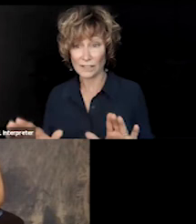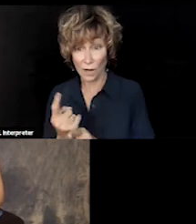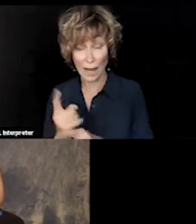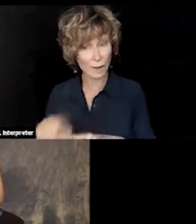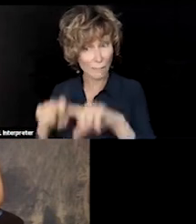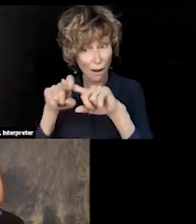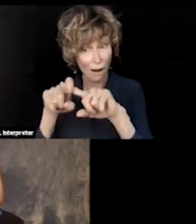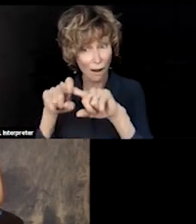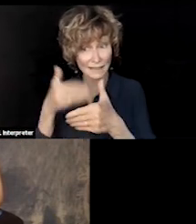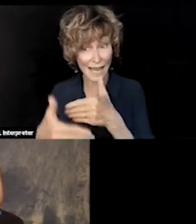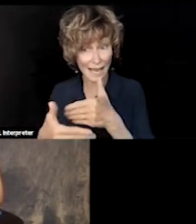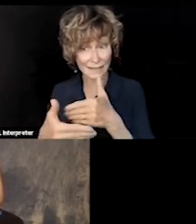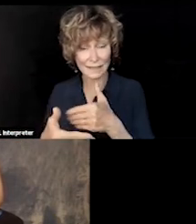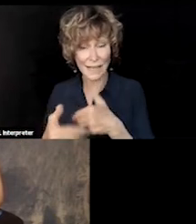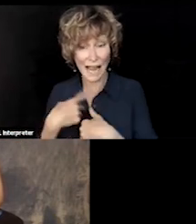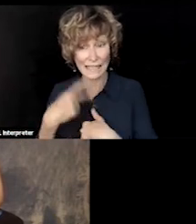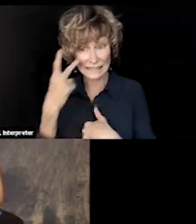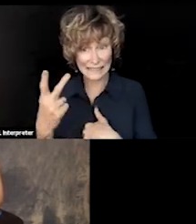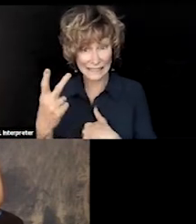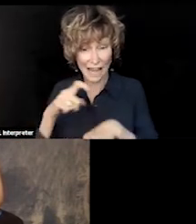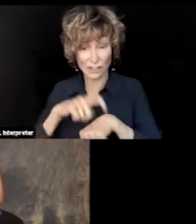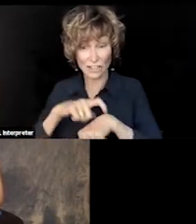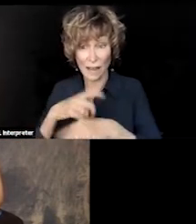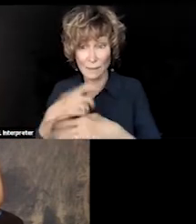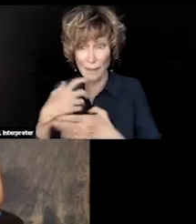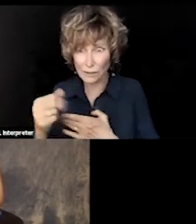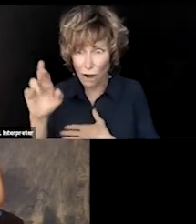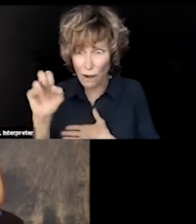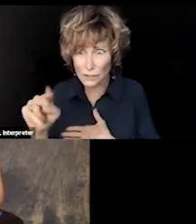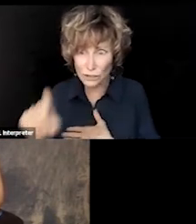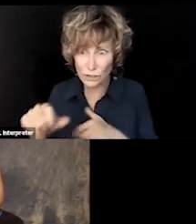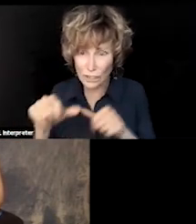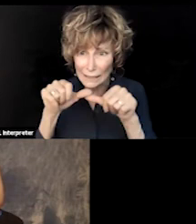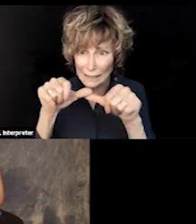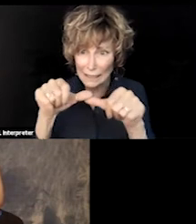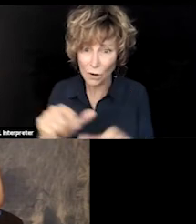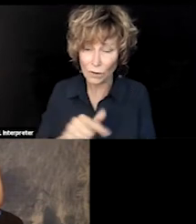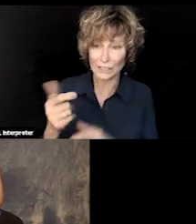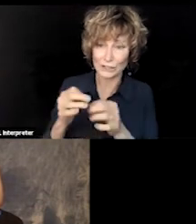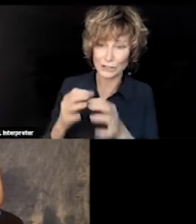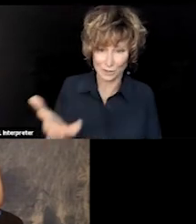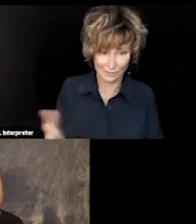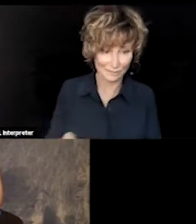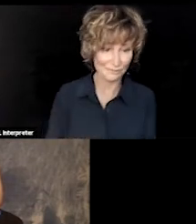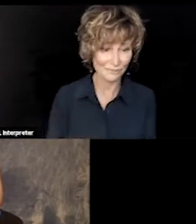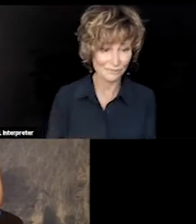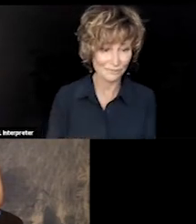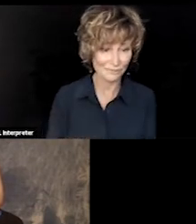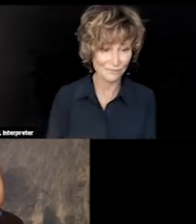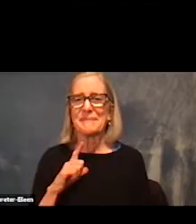and move quickly. And I see, is our time up, Robin, or should I keep going for a few more minutes? What do you